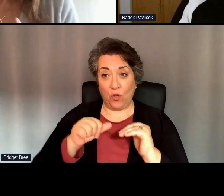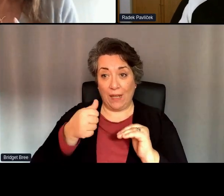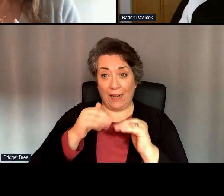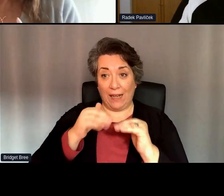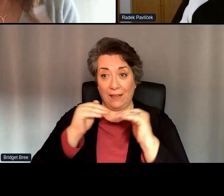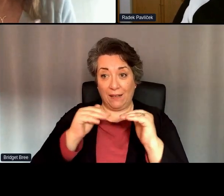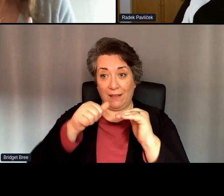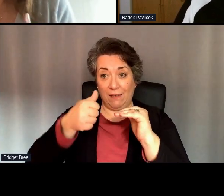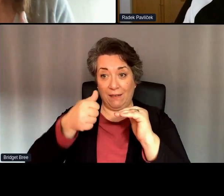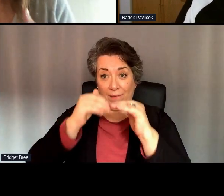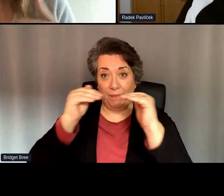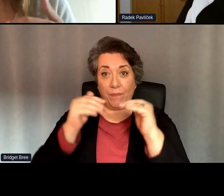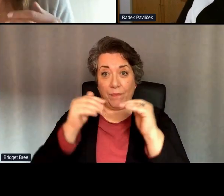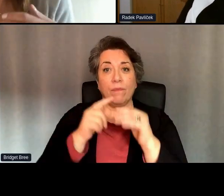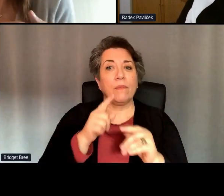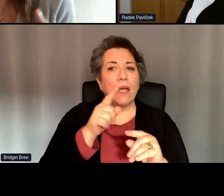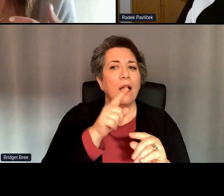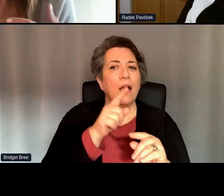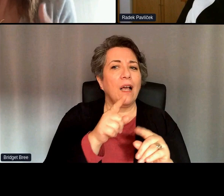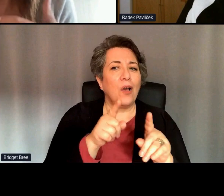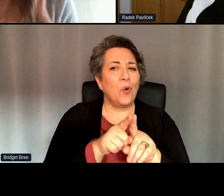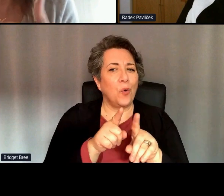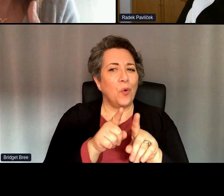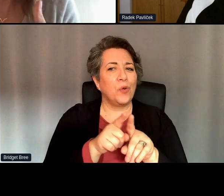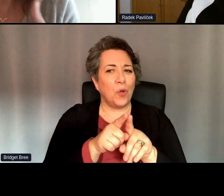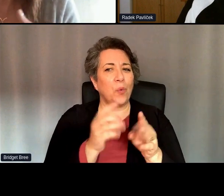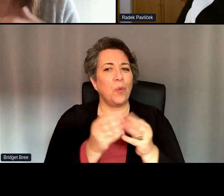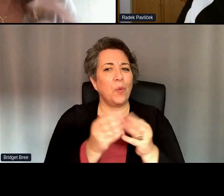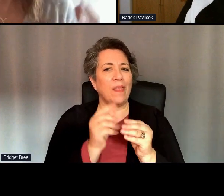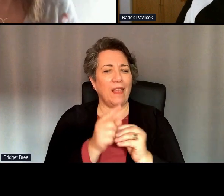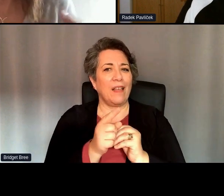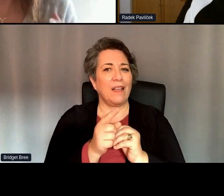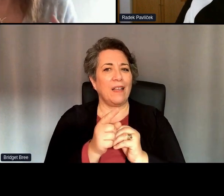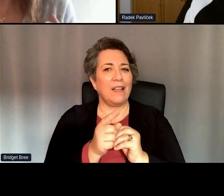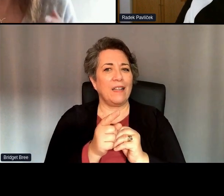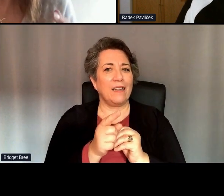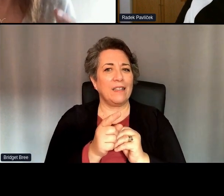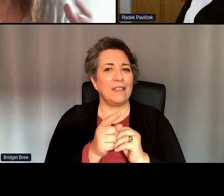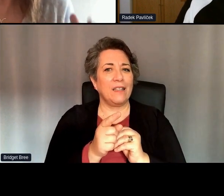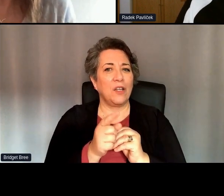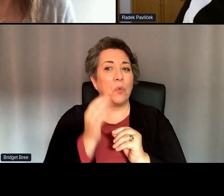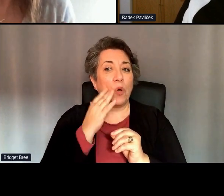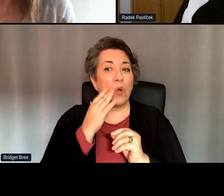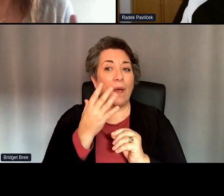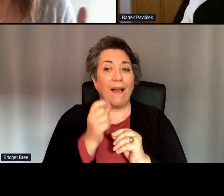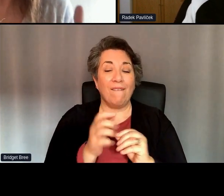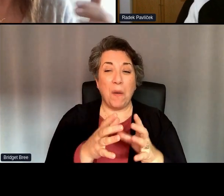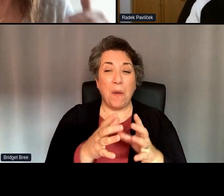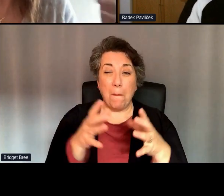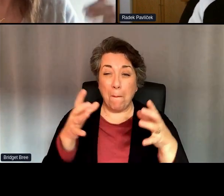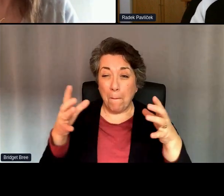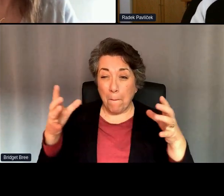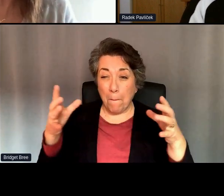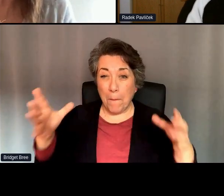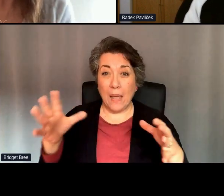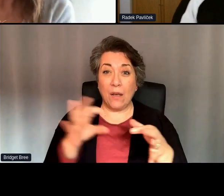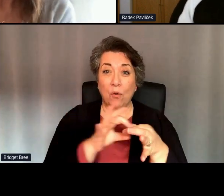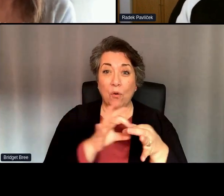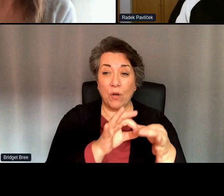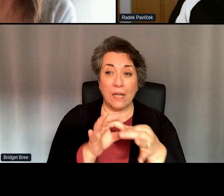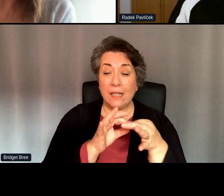That is partly true. There's also you also get when for the bigger organizations, or when you have more members, you also get some